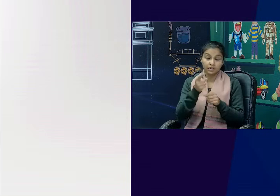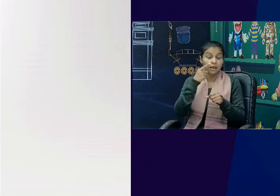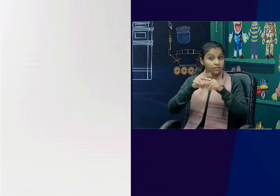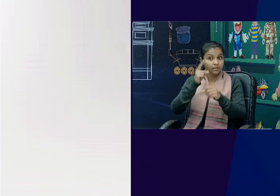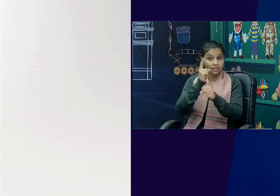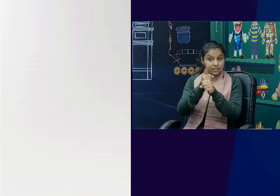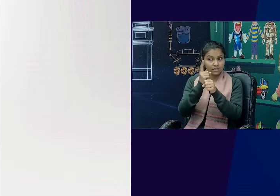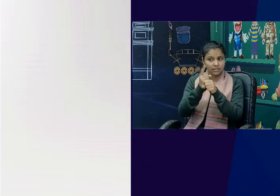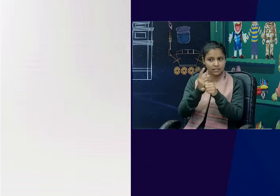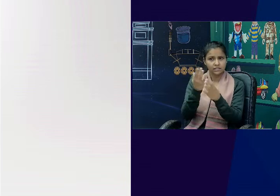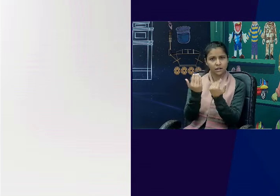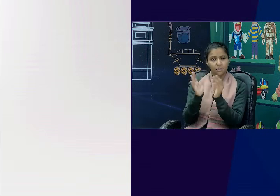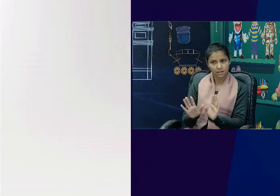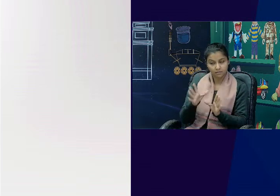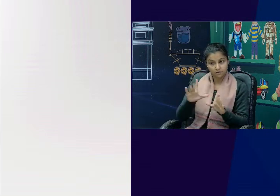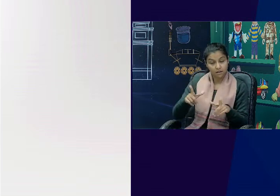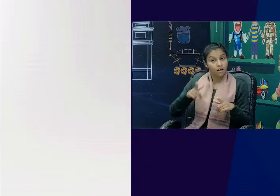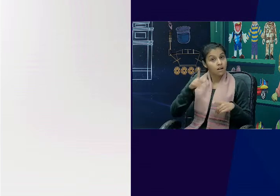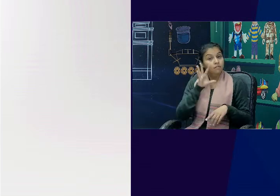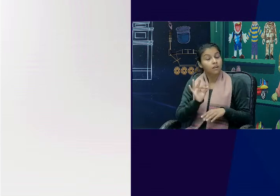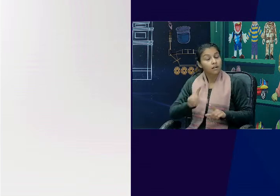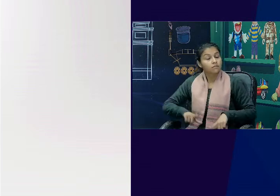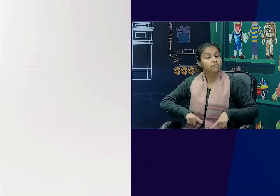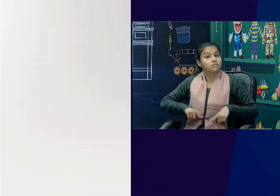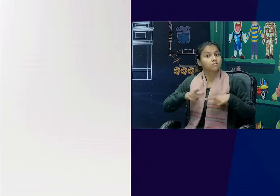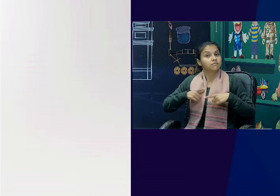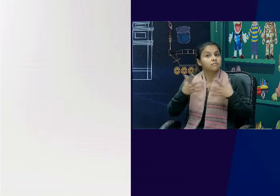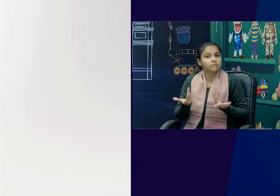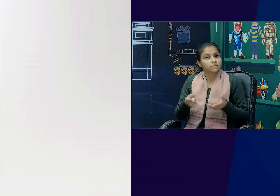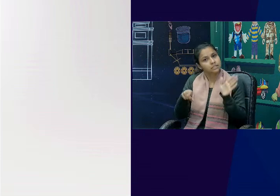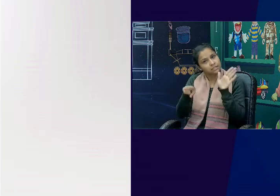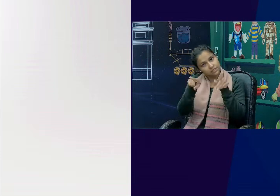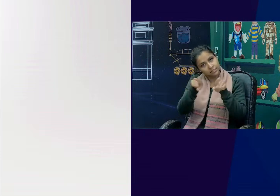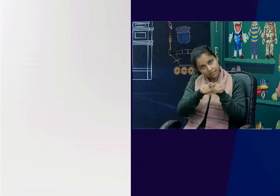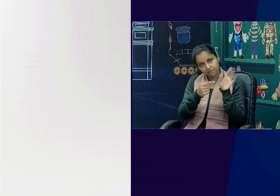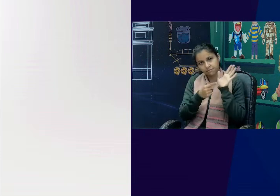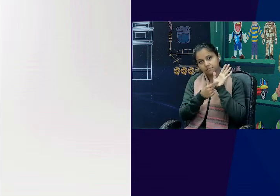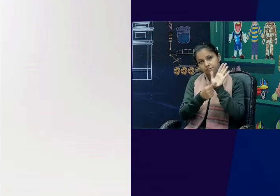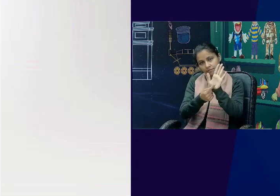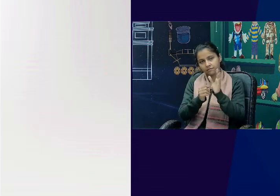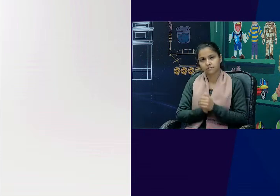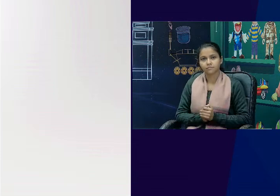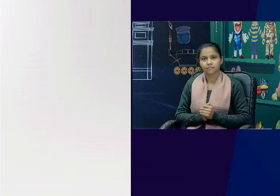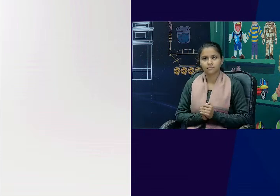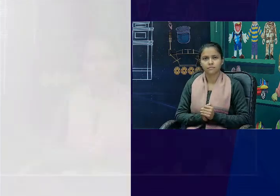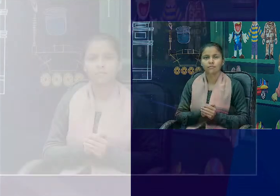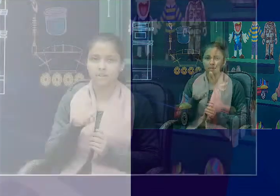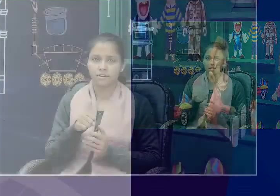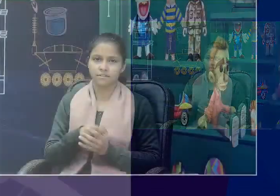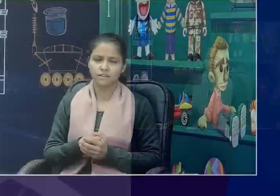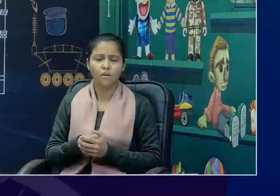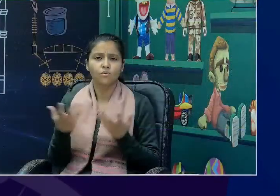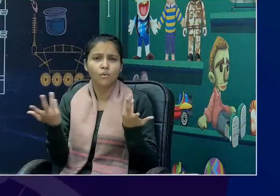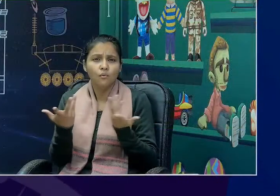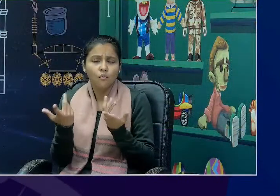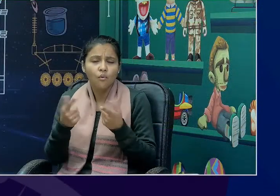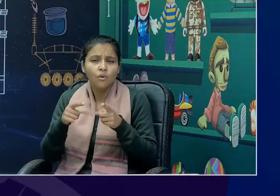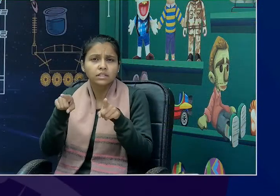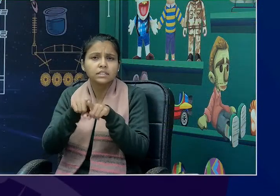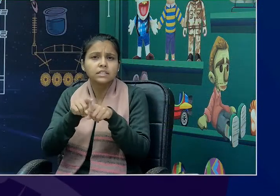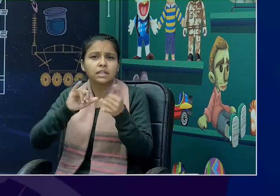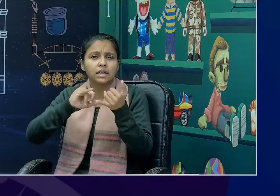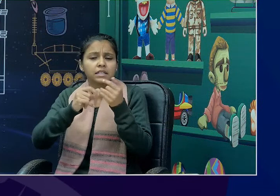able to bring a real life kerosene lamp. Yes, sir. So what significance does the mirror hold in the chapter? How can